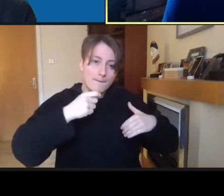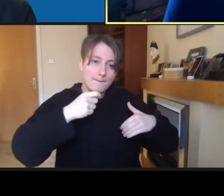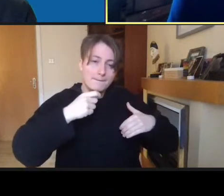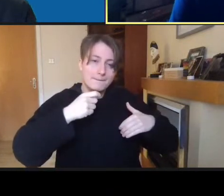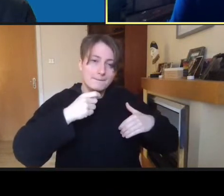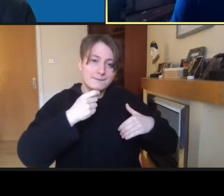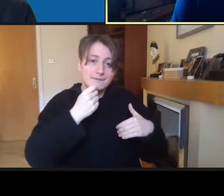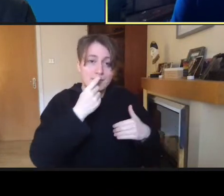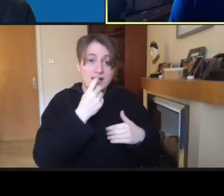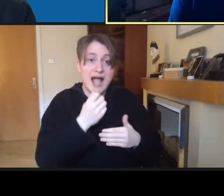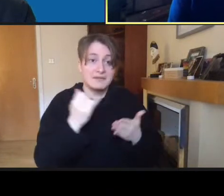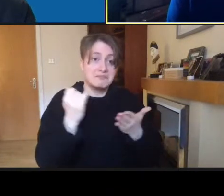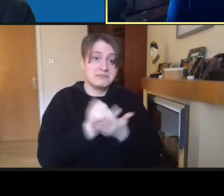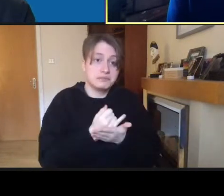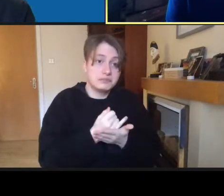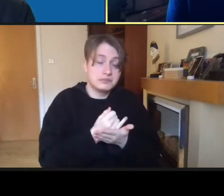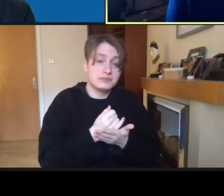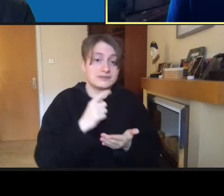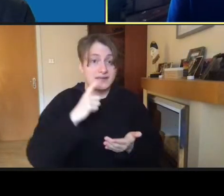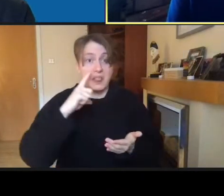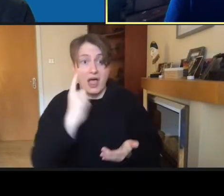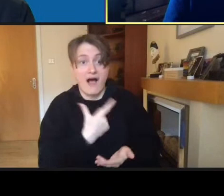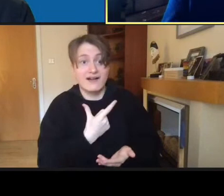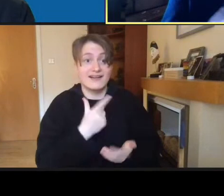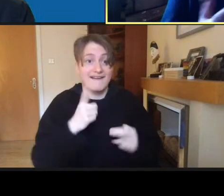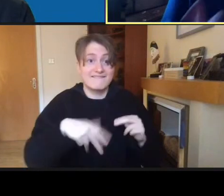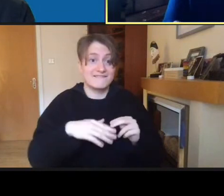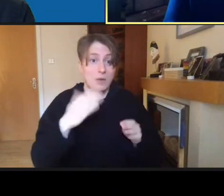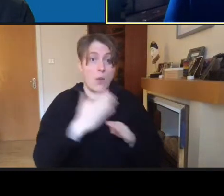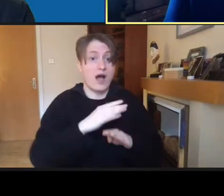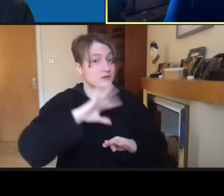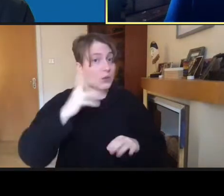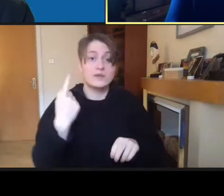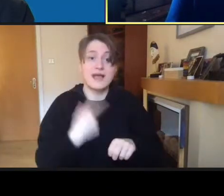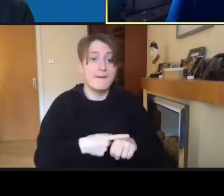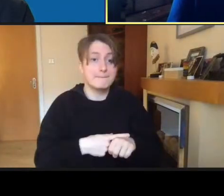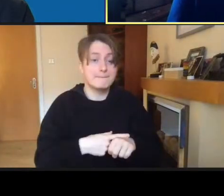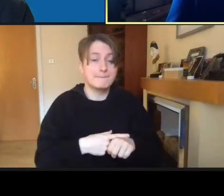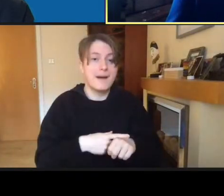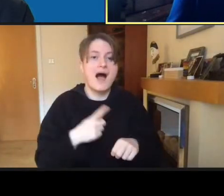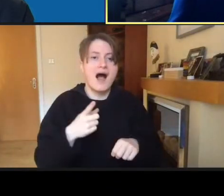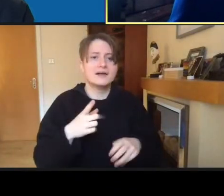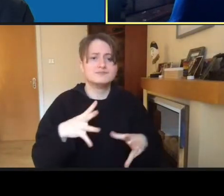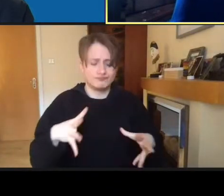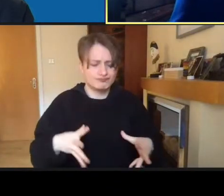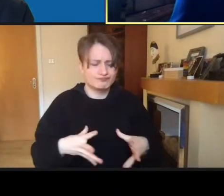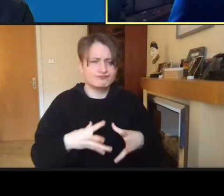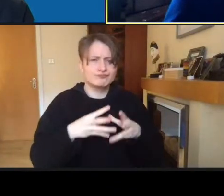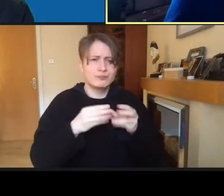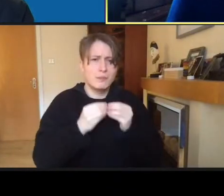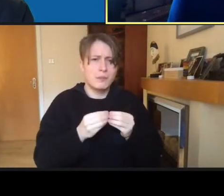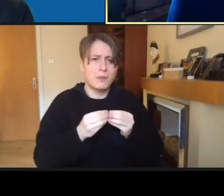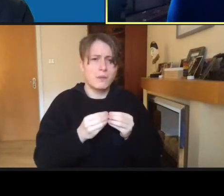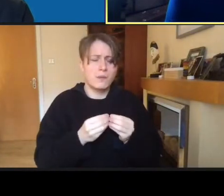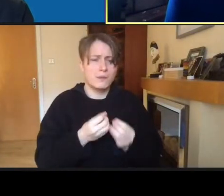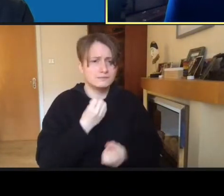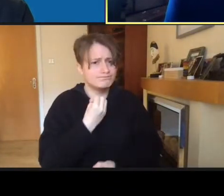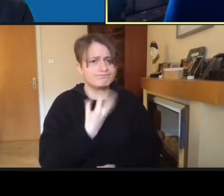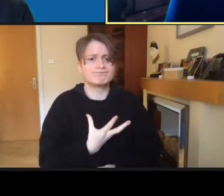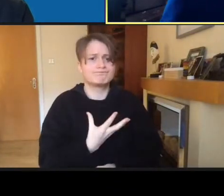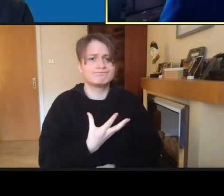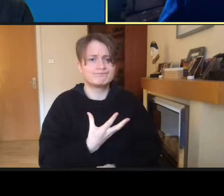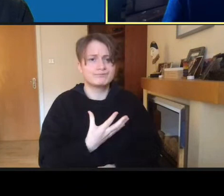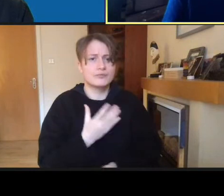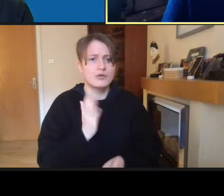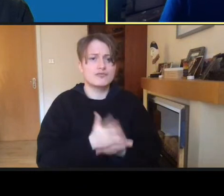and a bit of good luck as well. But it does actually create, it's quite faithful to Messiaen's